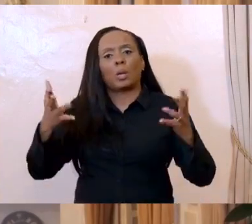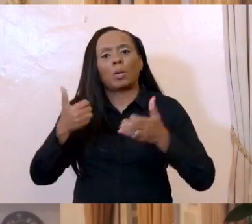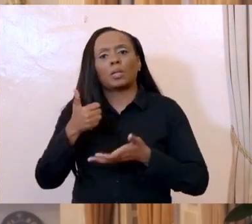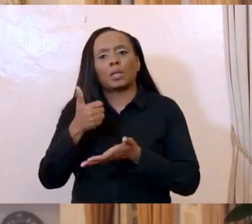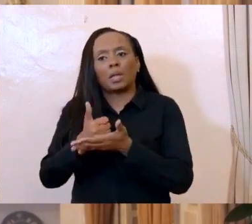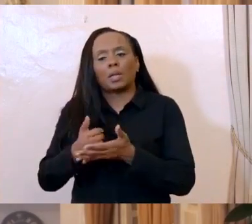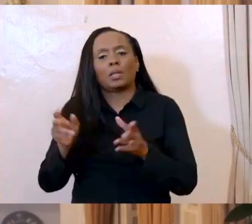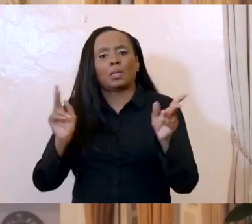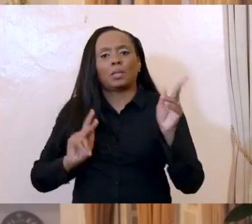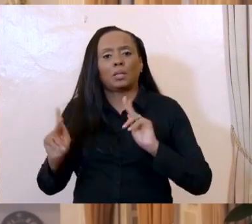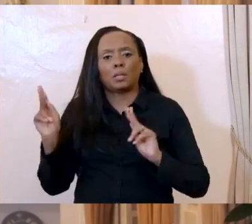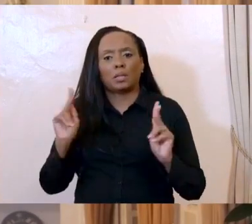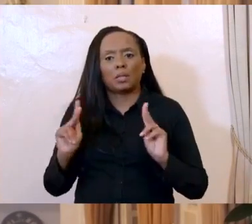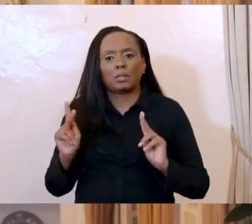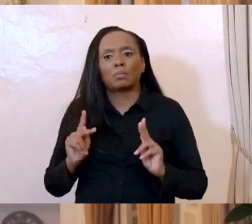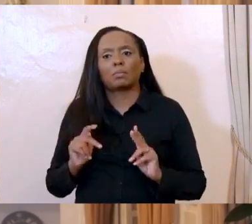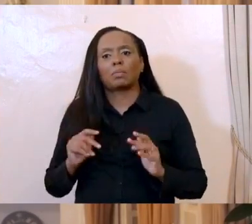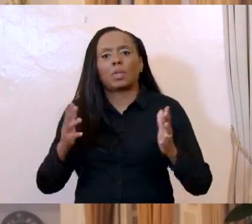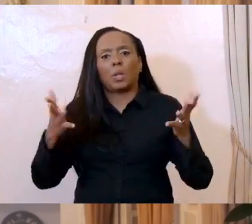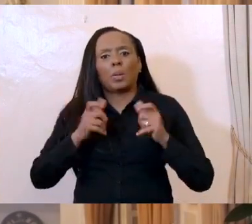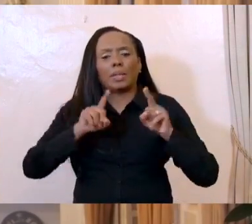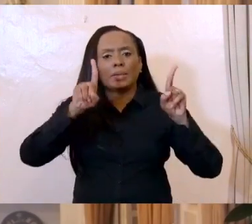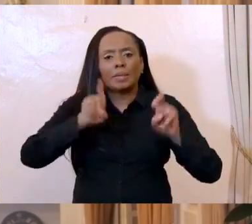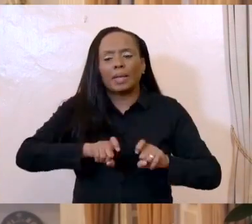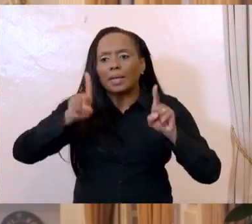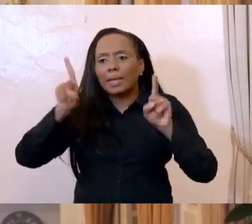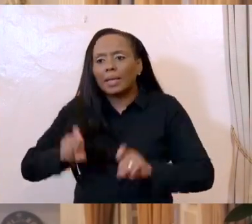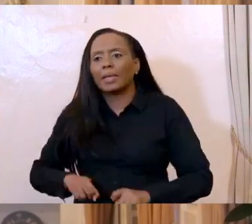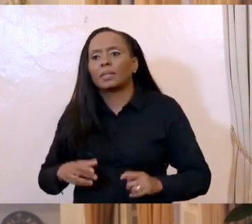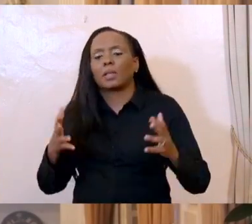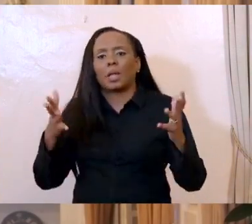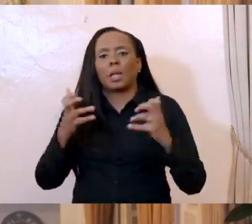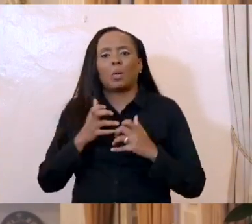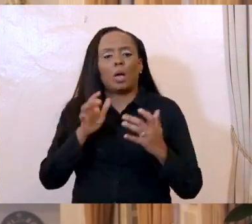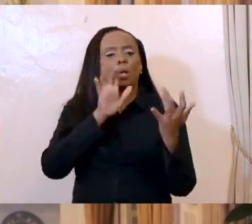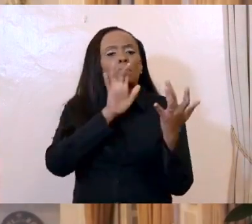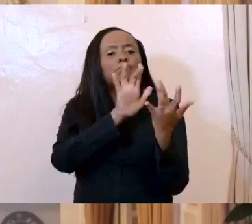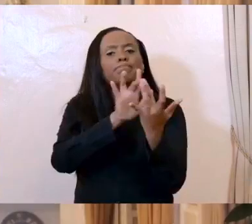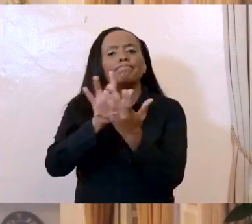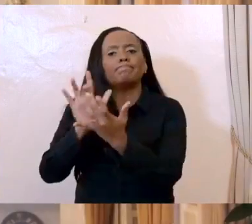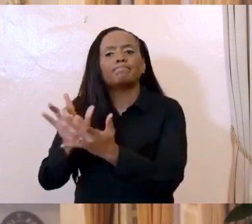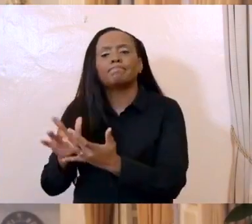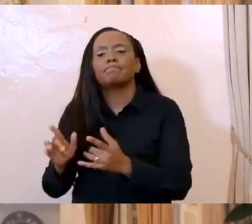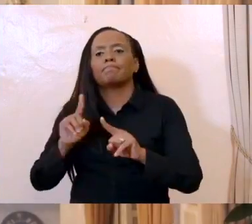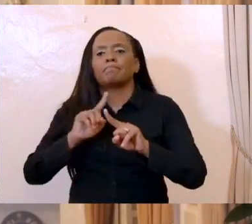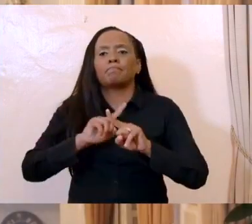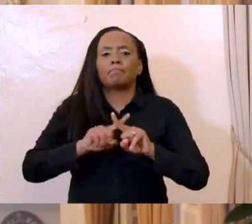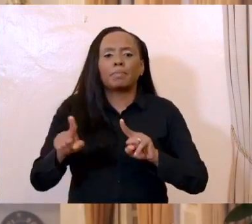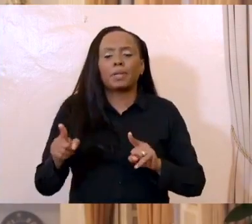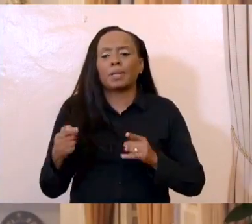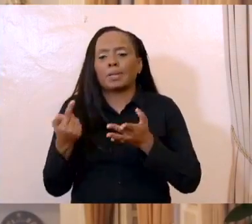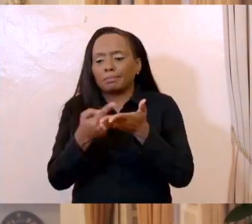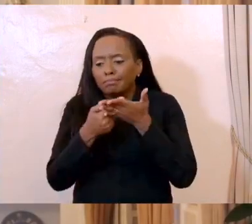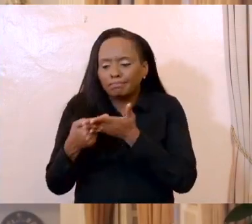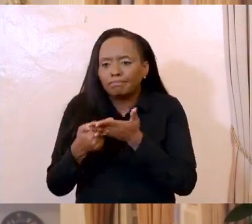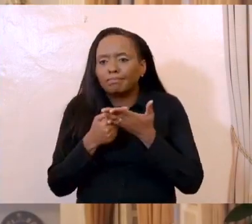We're trying to do the testing and the tracing, but it is a collective and a collaborative